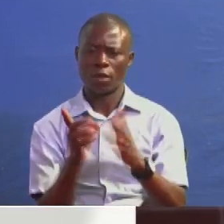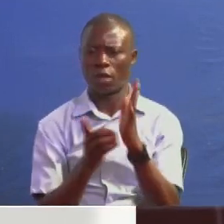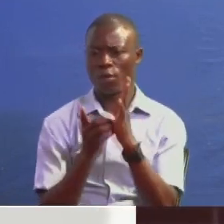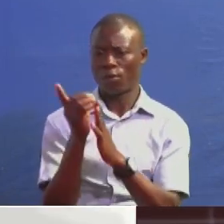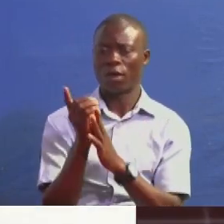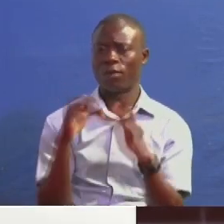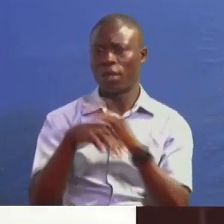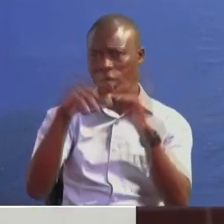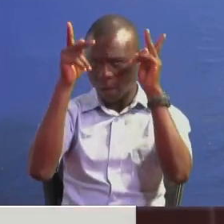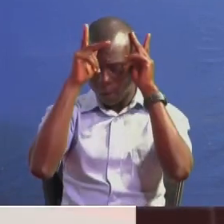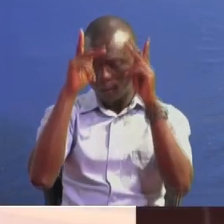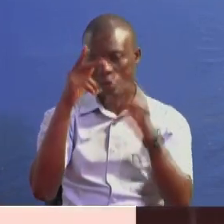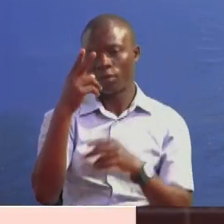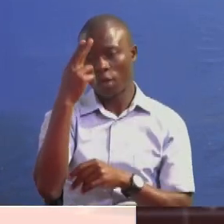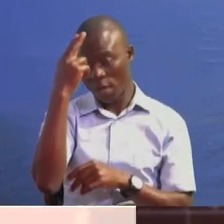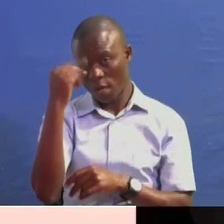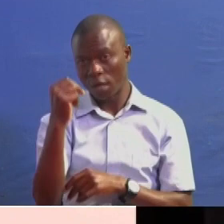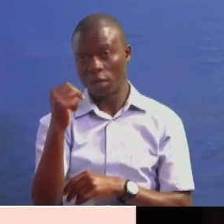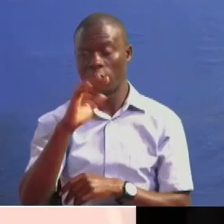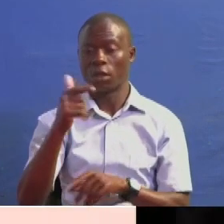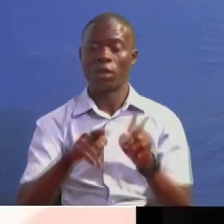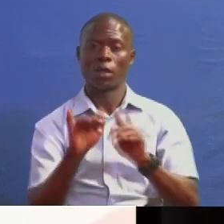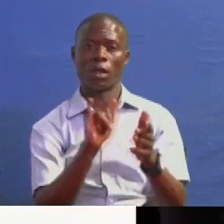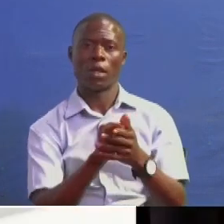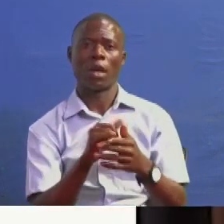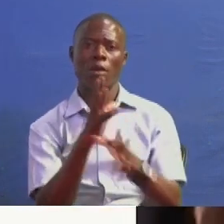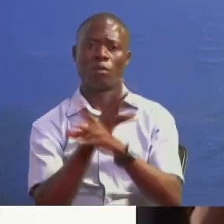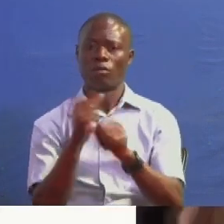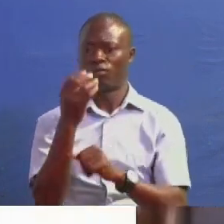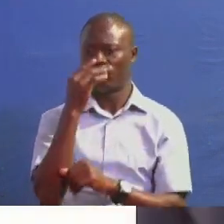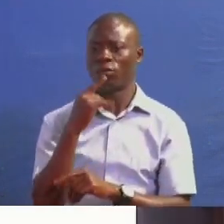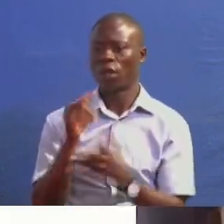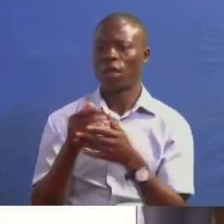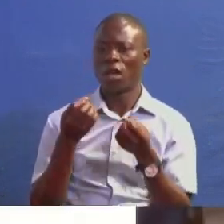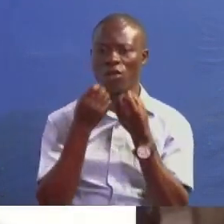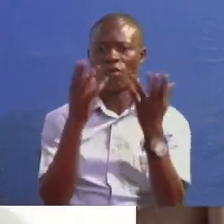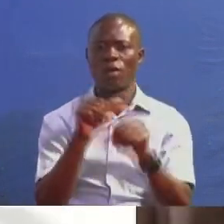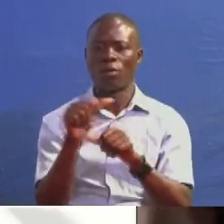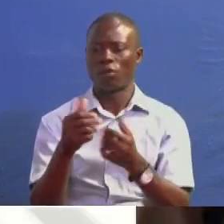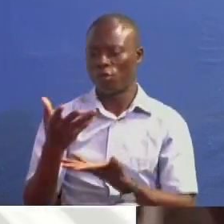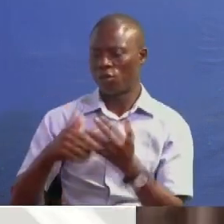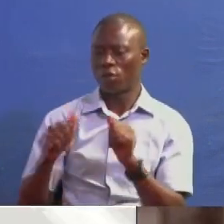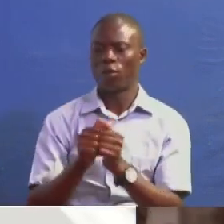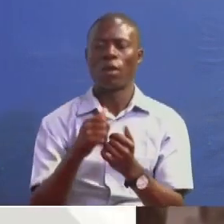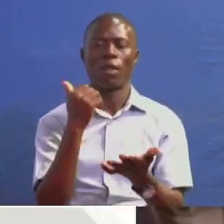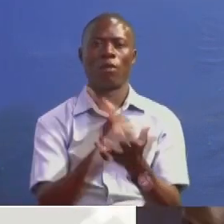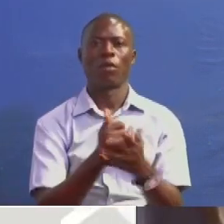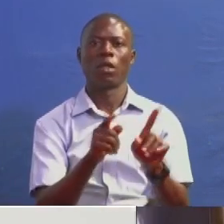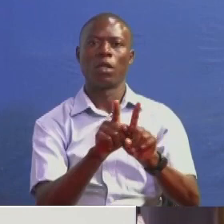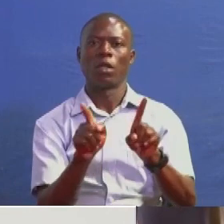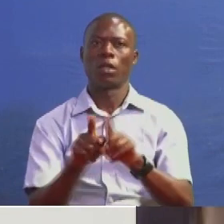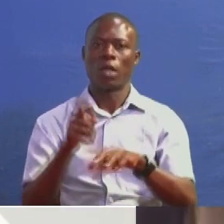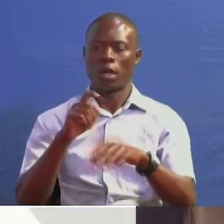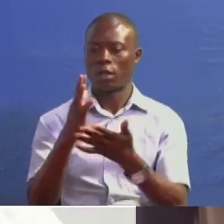in Kakamega and Nandi counties, President William Ruto defended the health reforms initiated by his administration. While